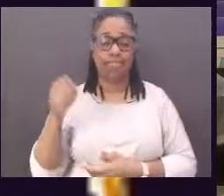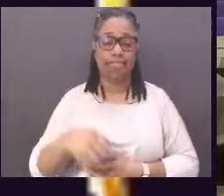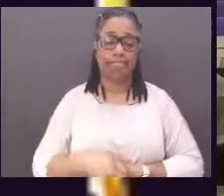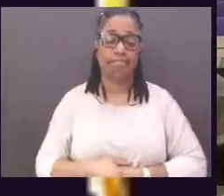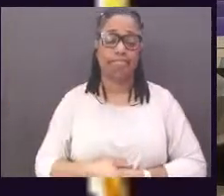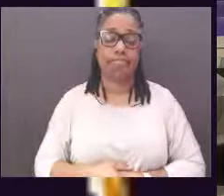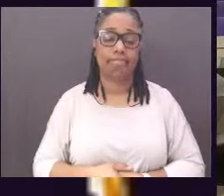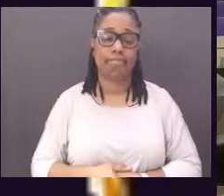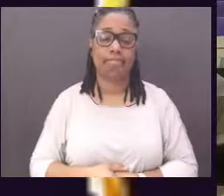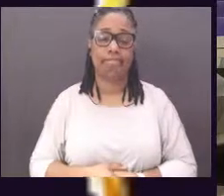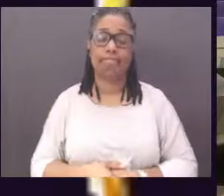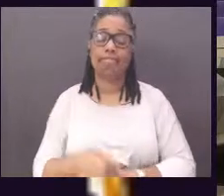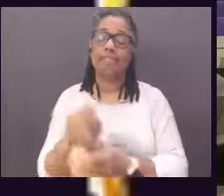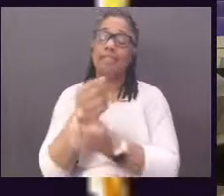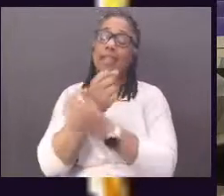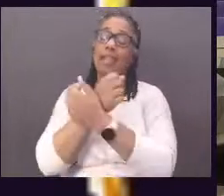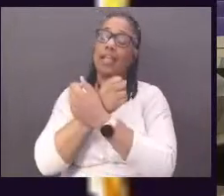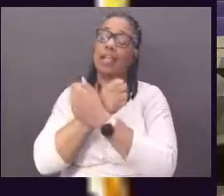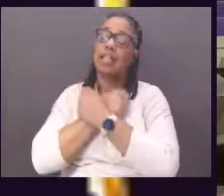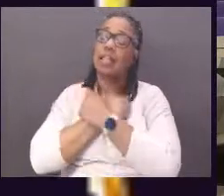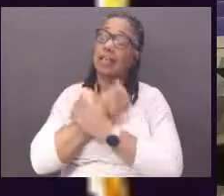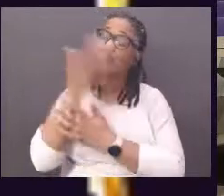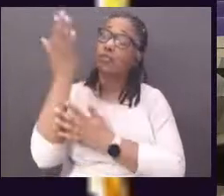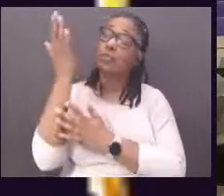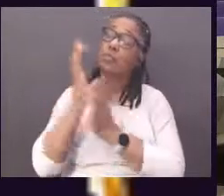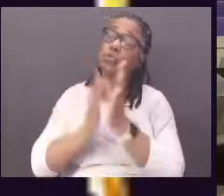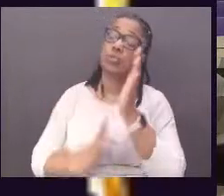yeah. I love Jesus.